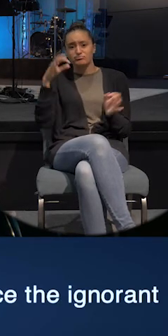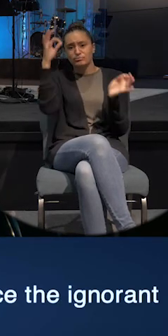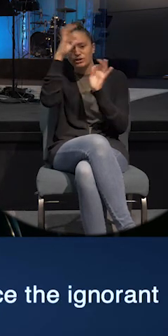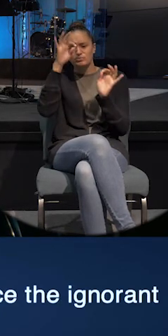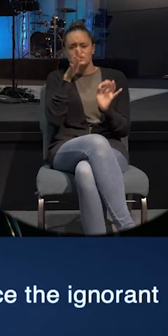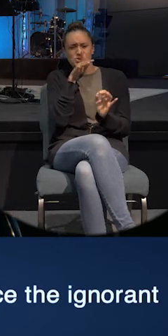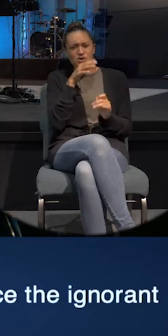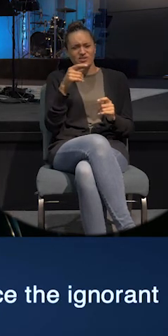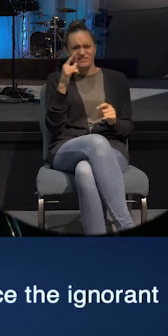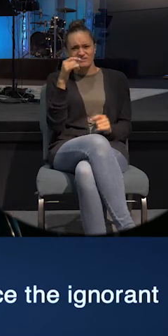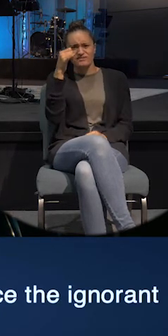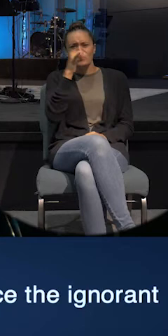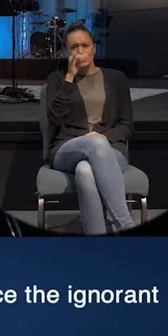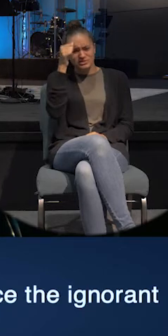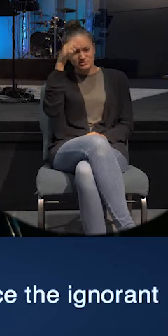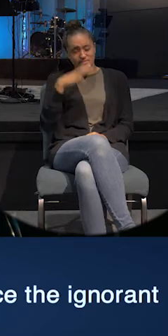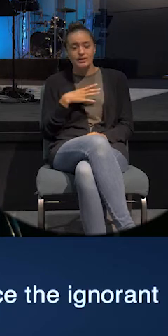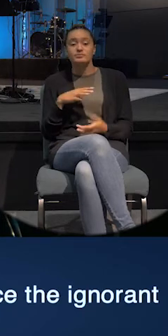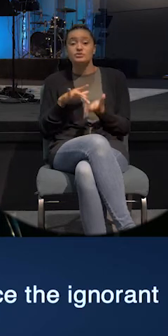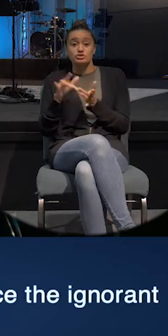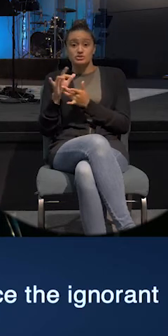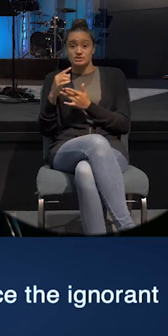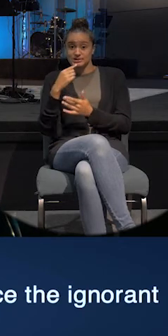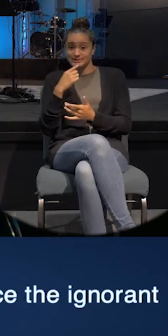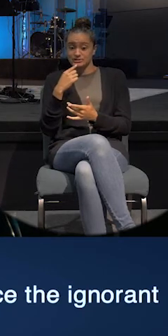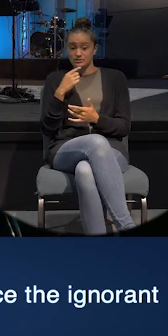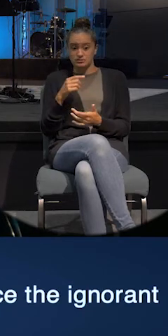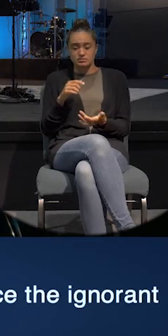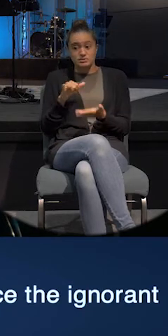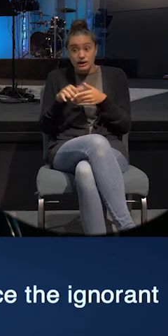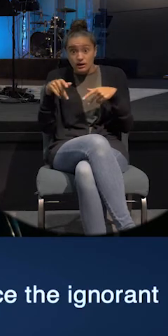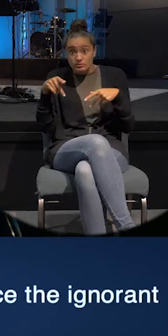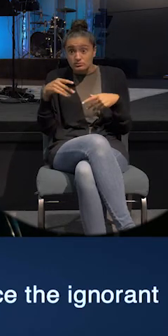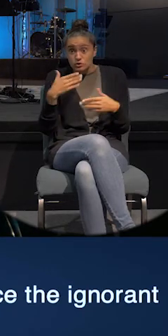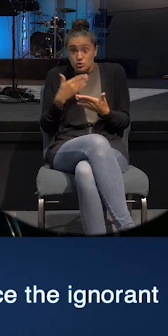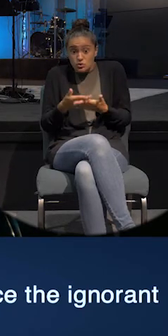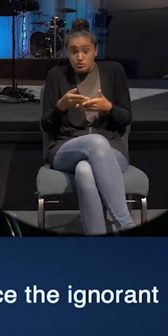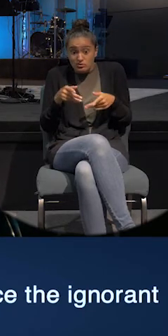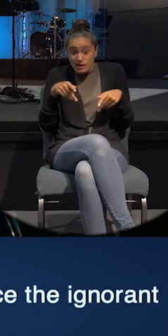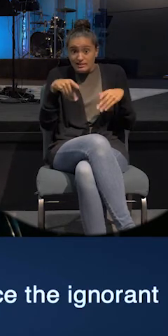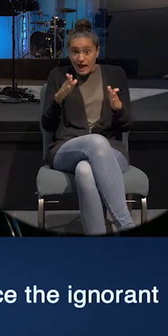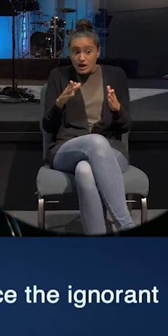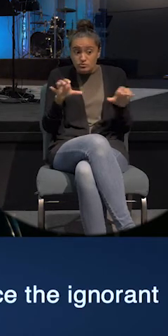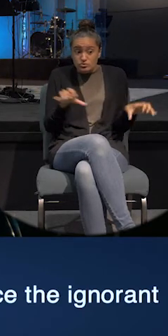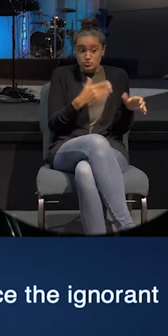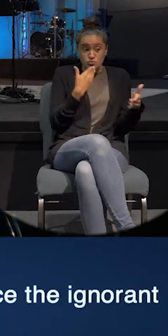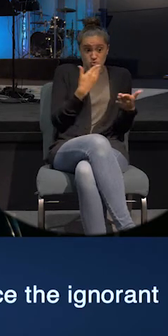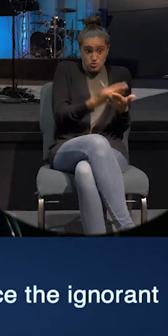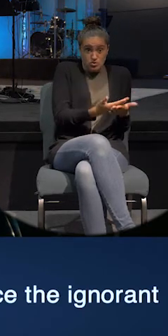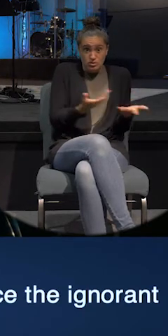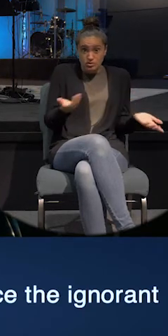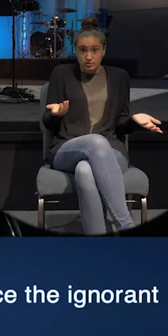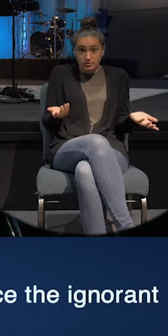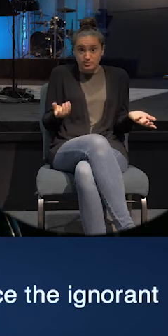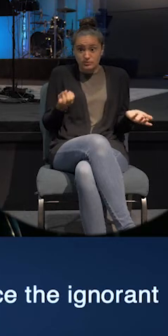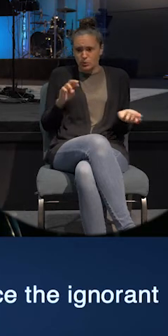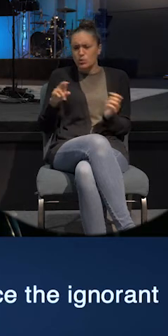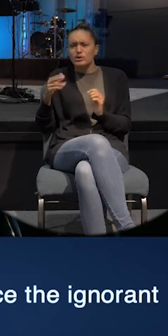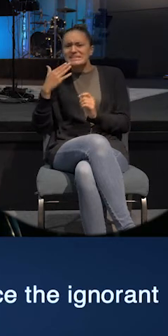men. Well, see, Jesus says, is it lawful to do good or